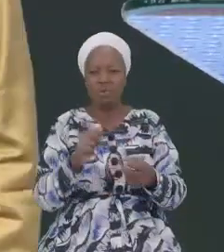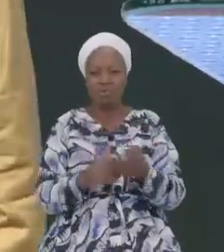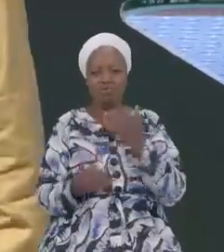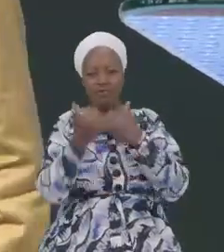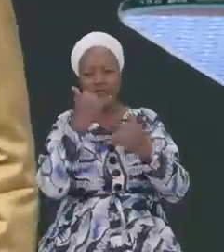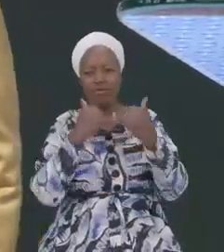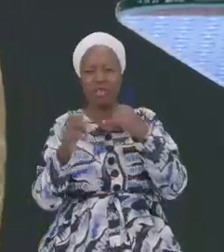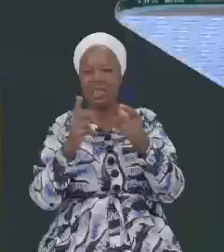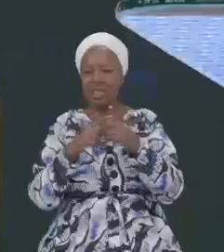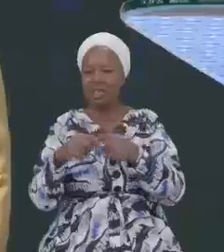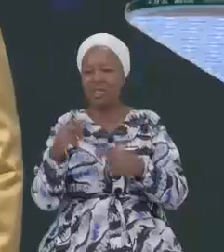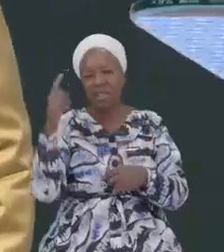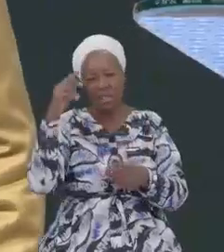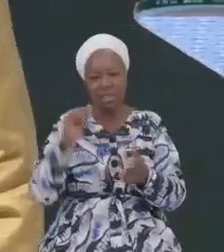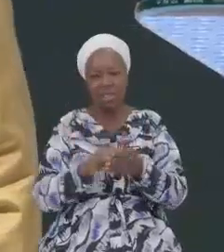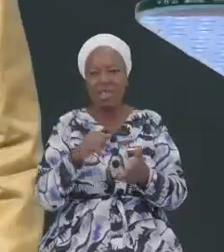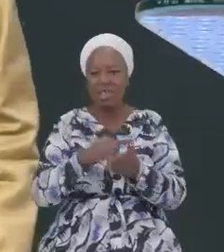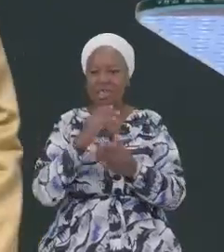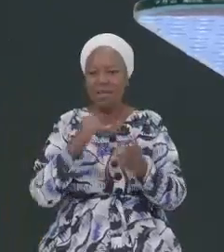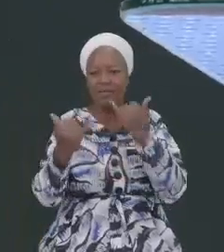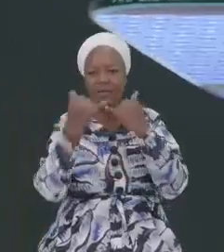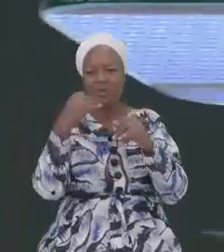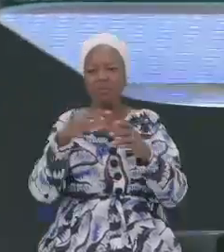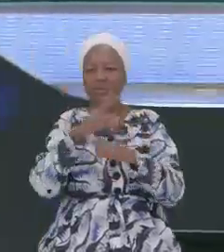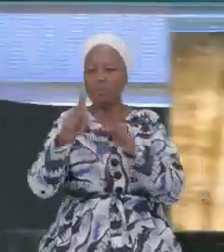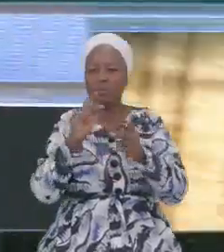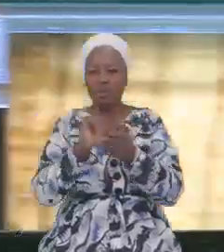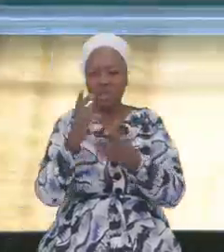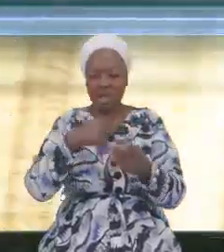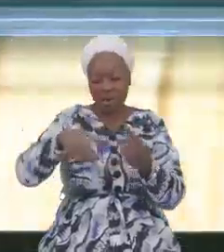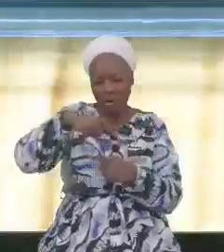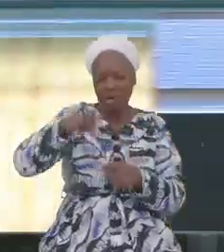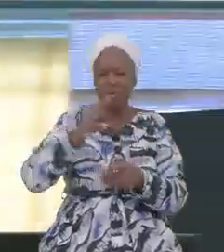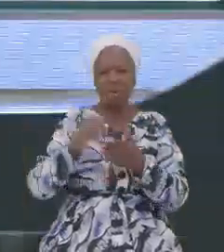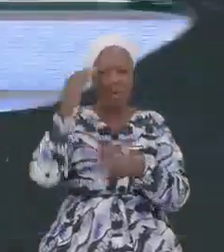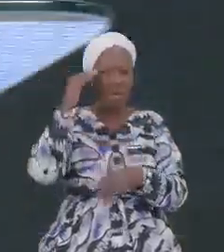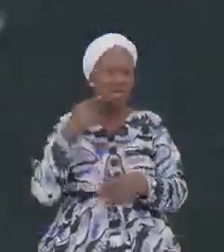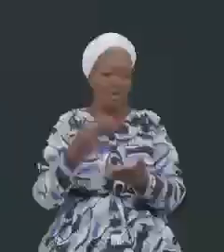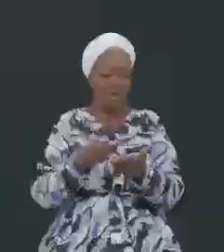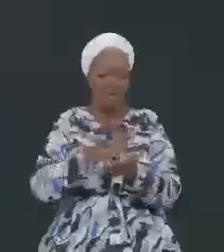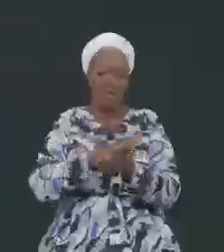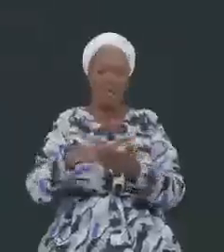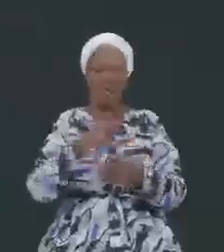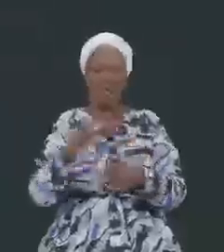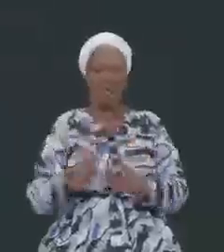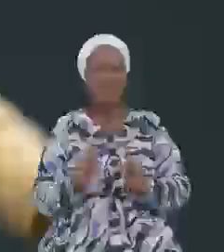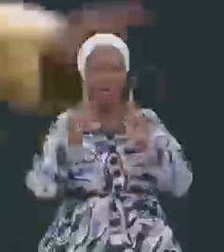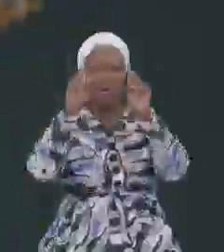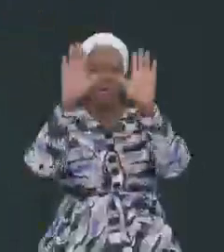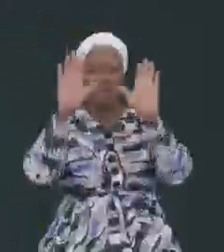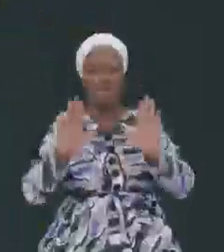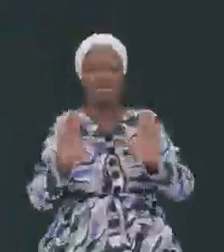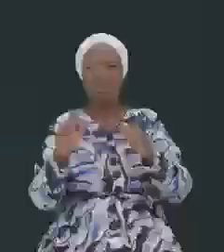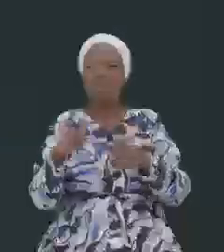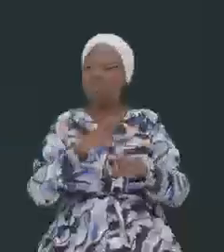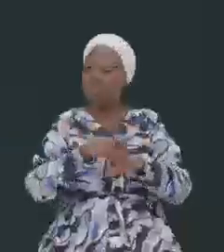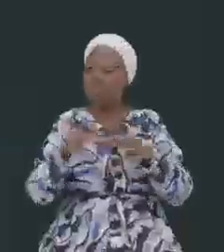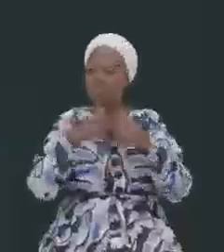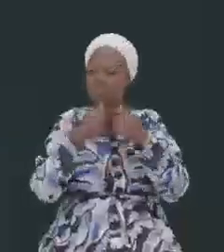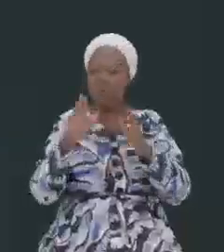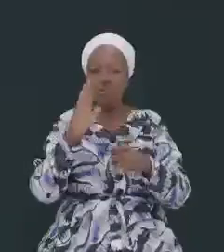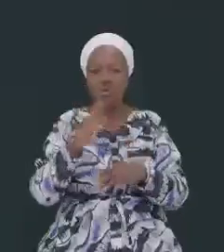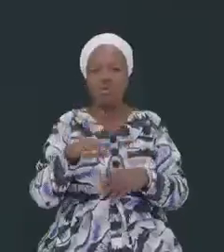don't think it's the fault of the people around you, your head, your holiness, and your excellence. Don't lose